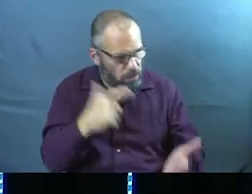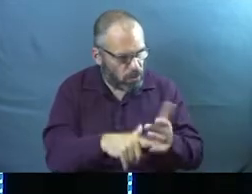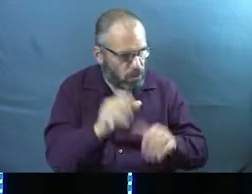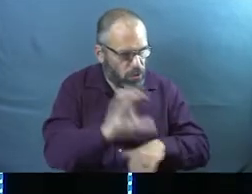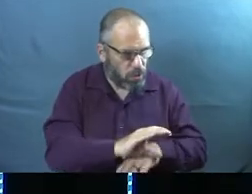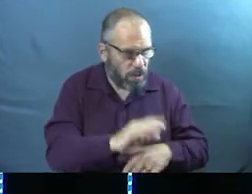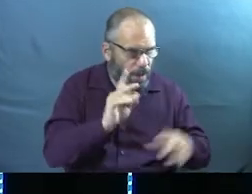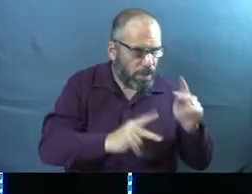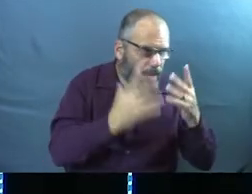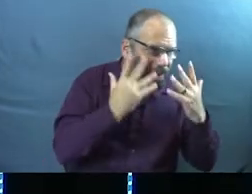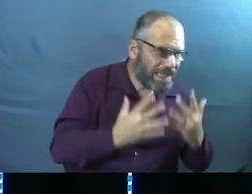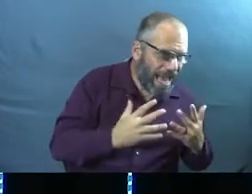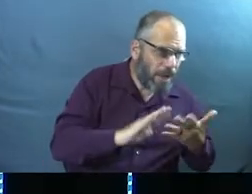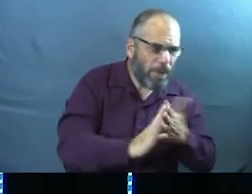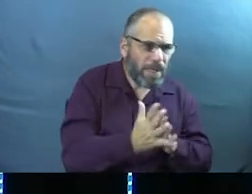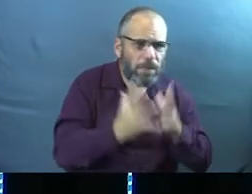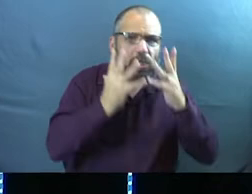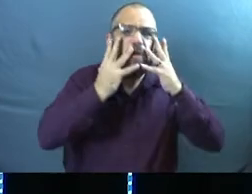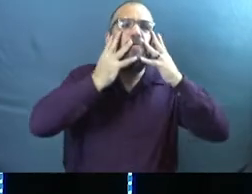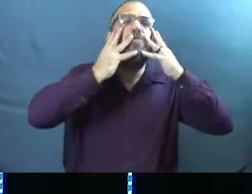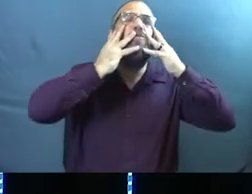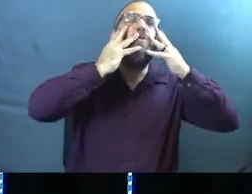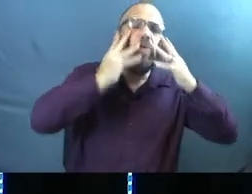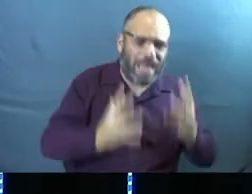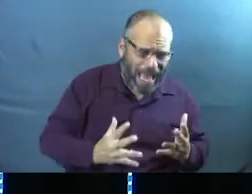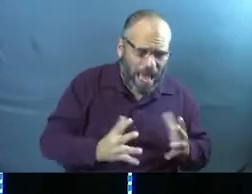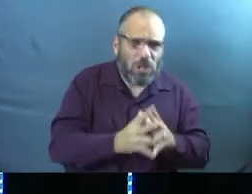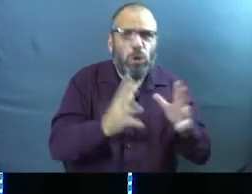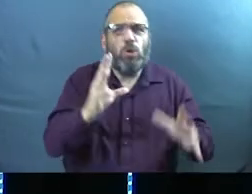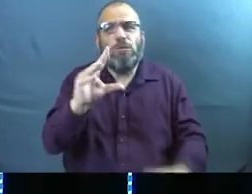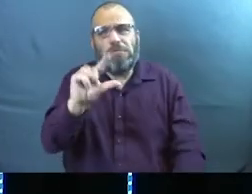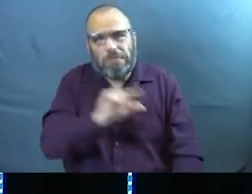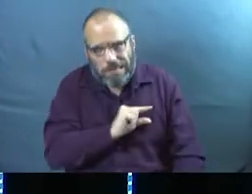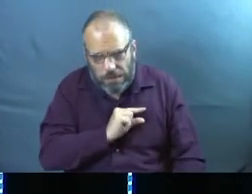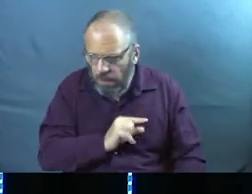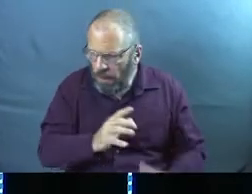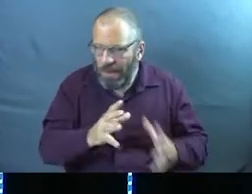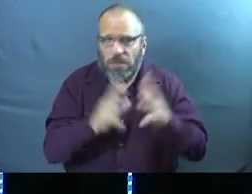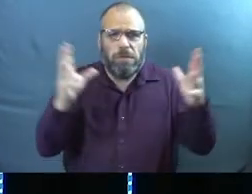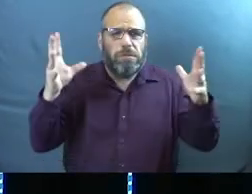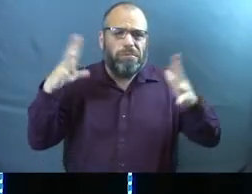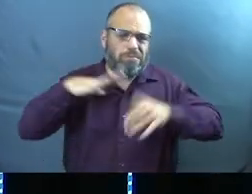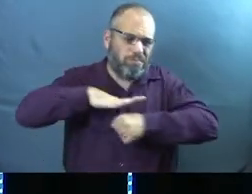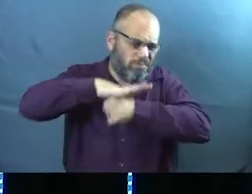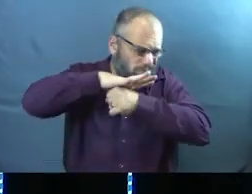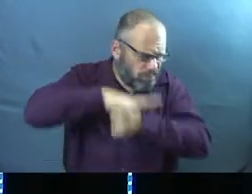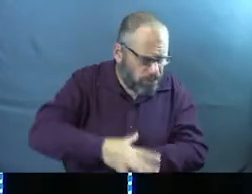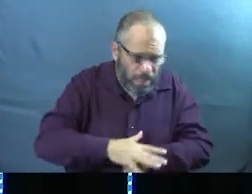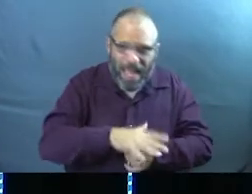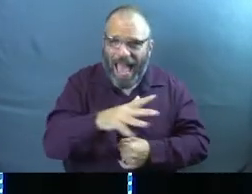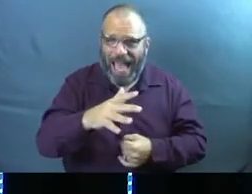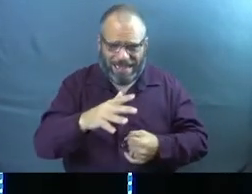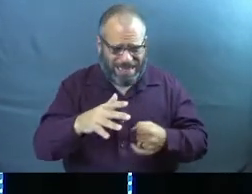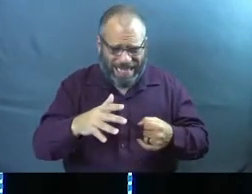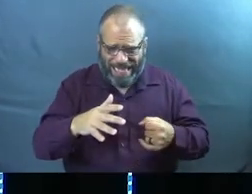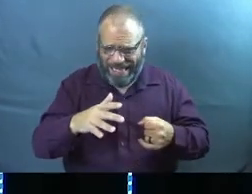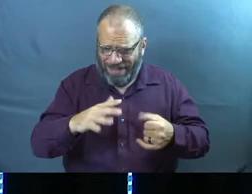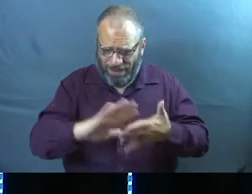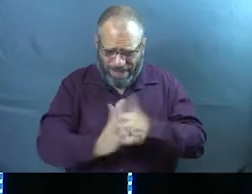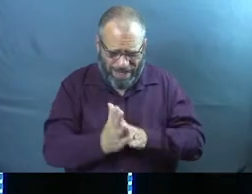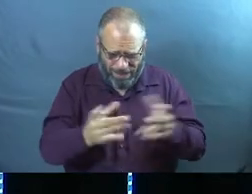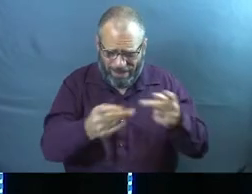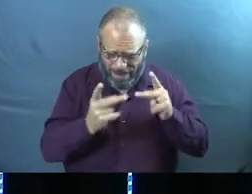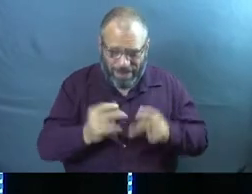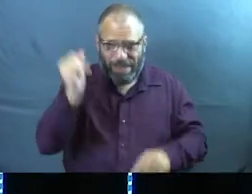people get sad, but they get too sad. They get too guilty. They get too bogged down. And they get into this place where